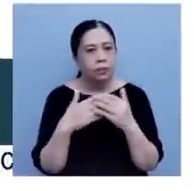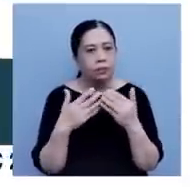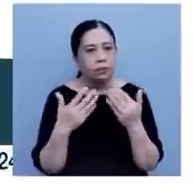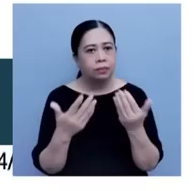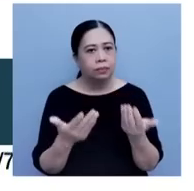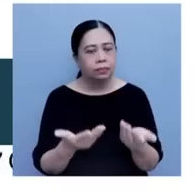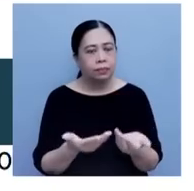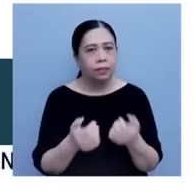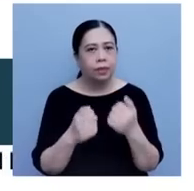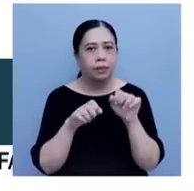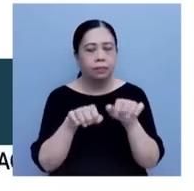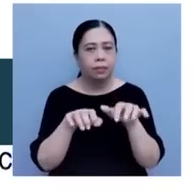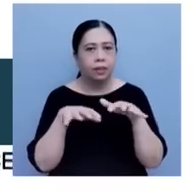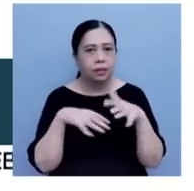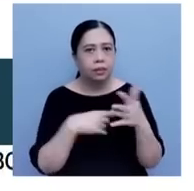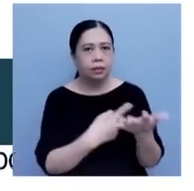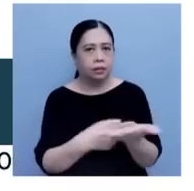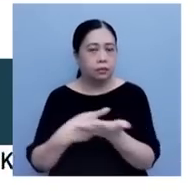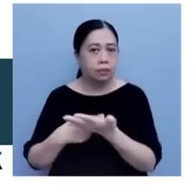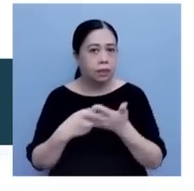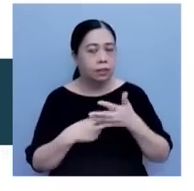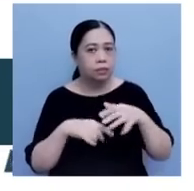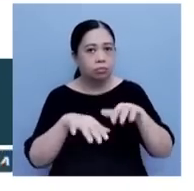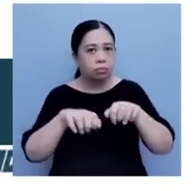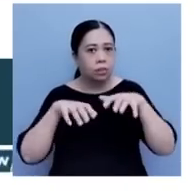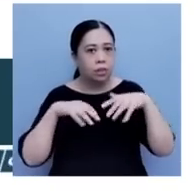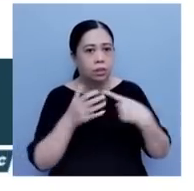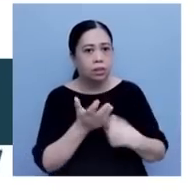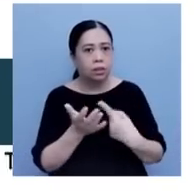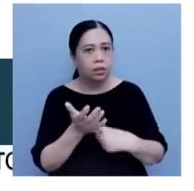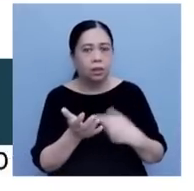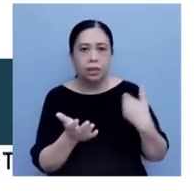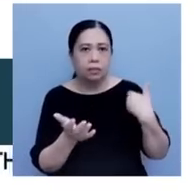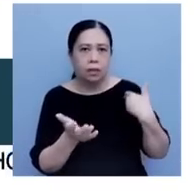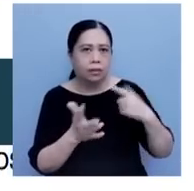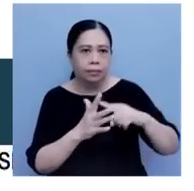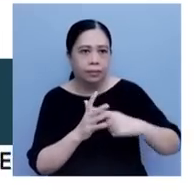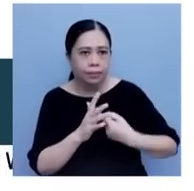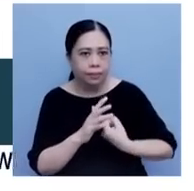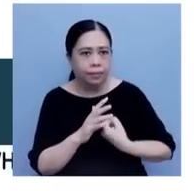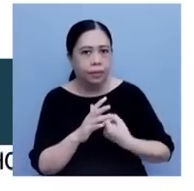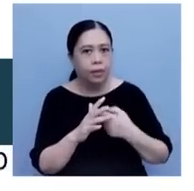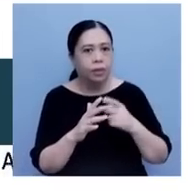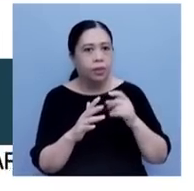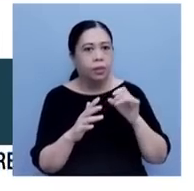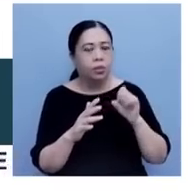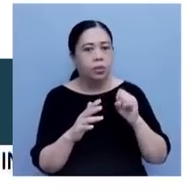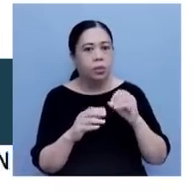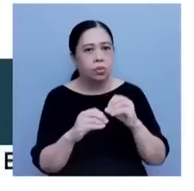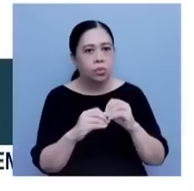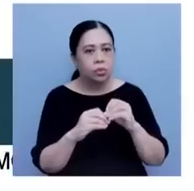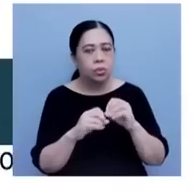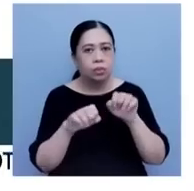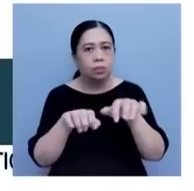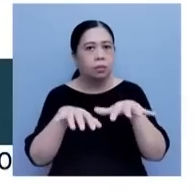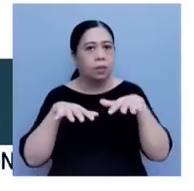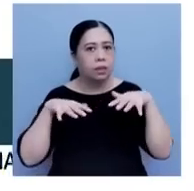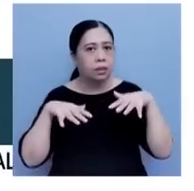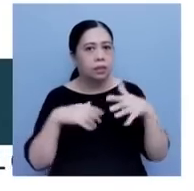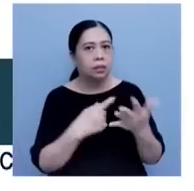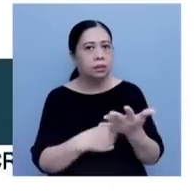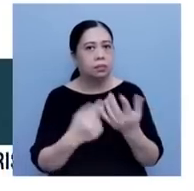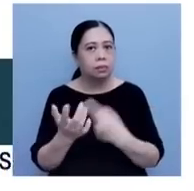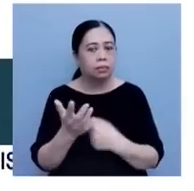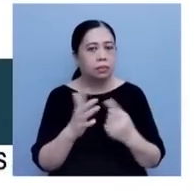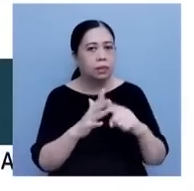the plenary debates on the budget have not yet begun. Right? So where plenary debates will